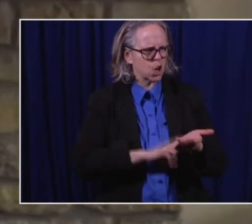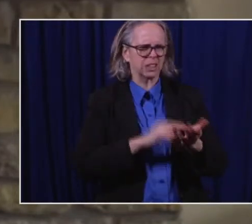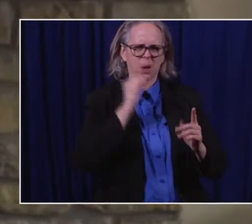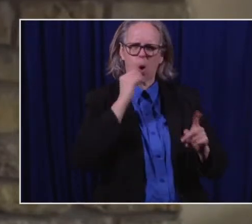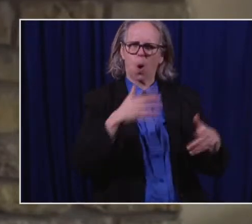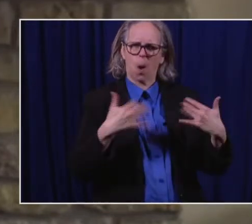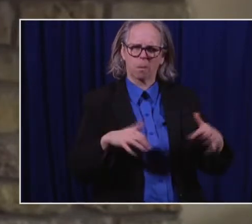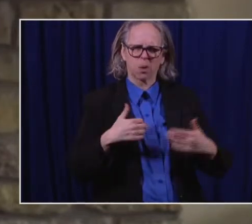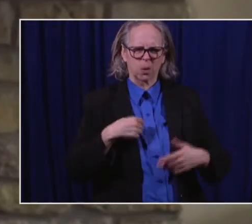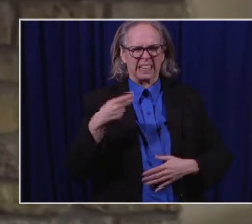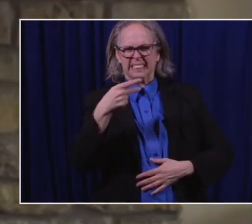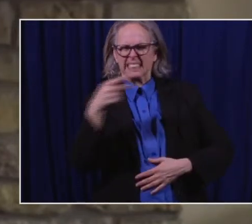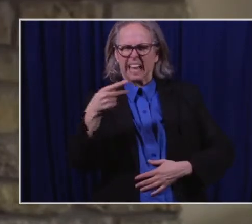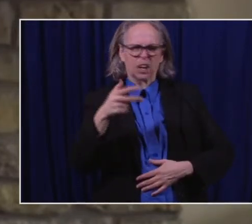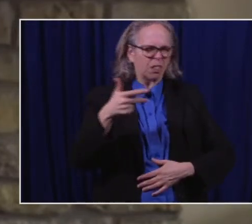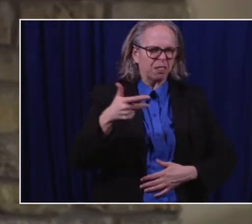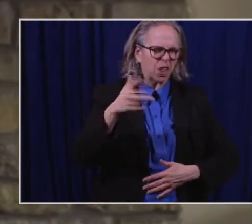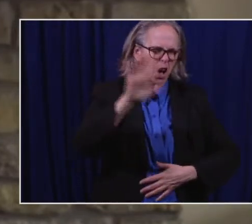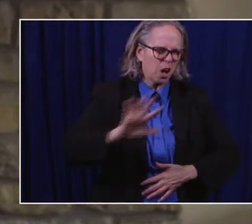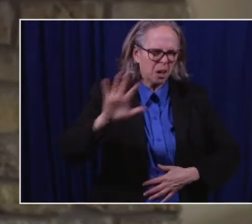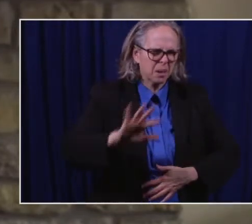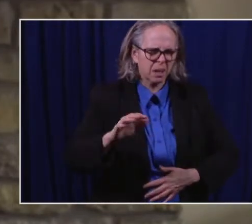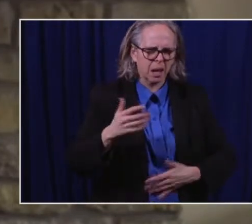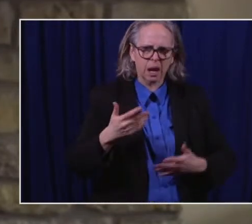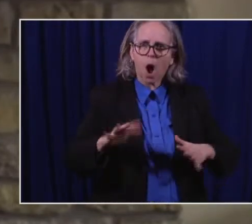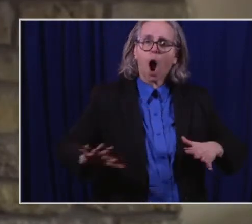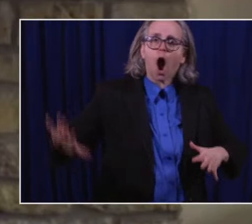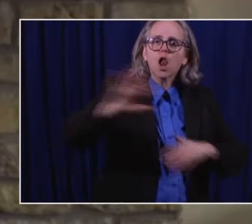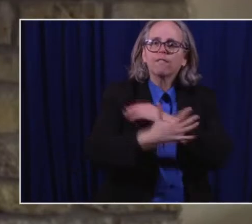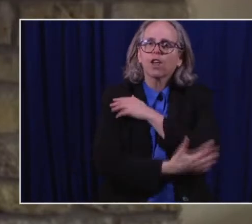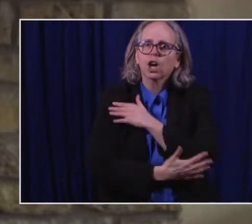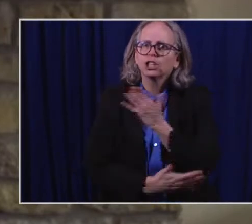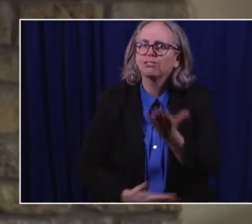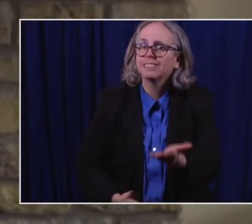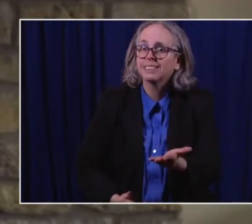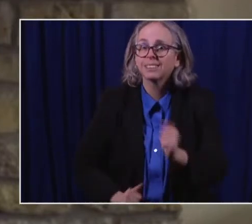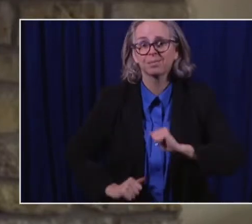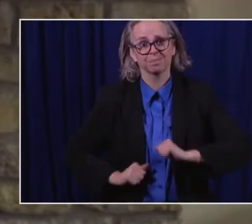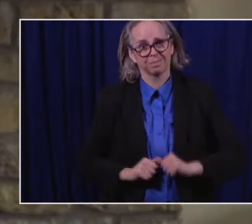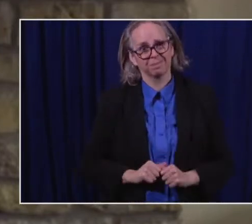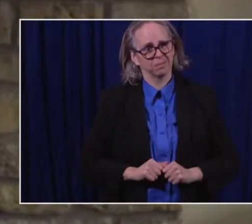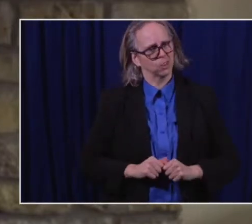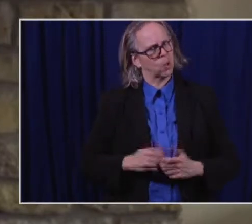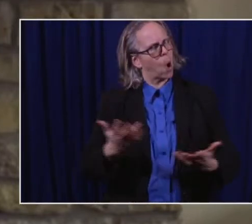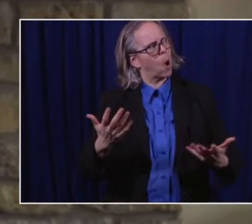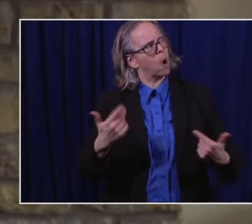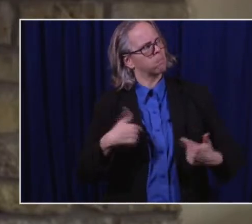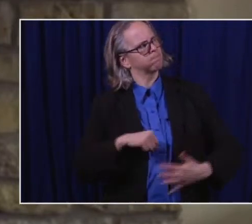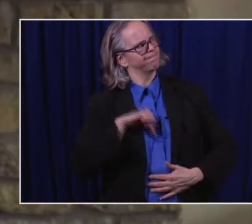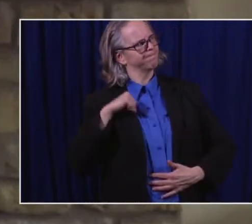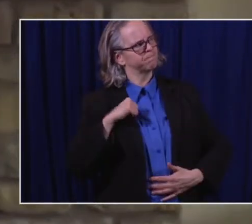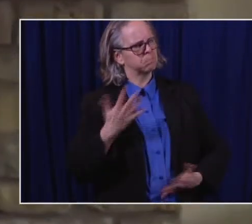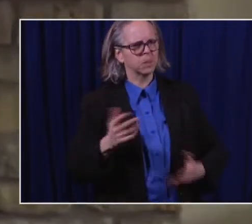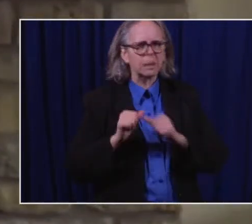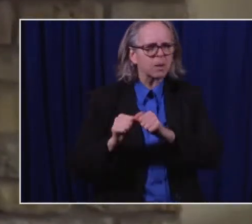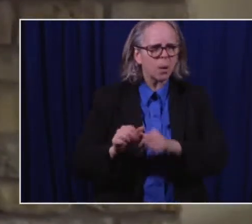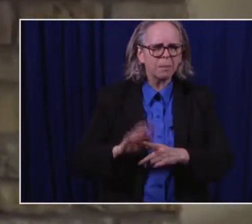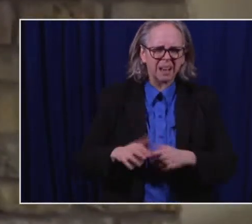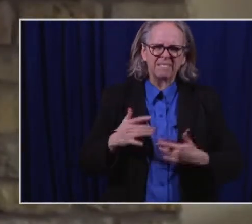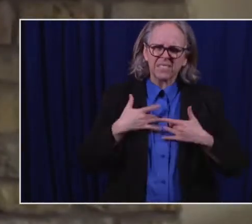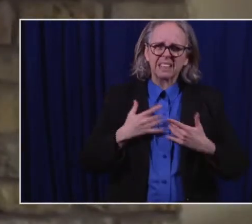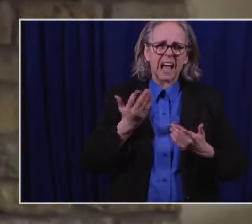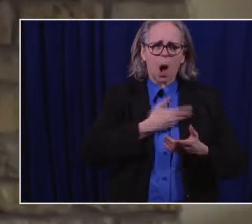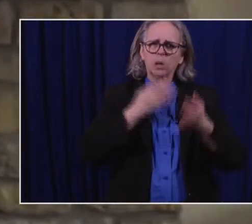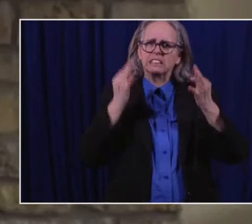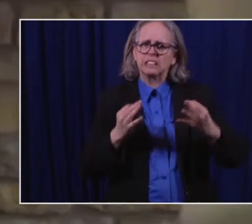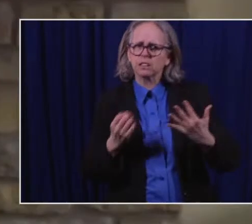homes themselves. So that, you know, that process is ongoing. I think we've targeted correctly in regard to other congregate